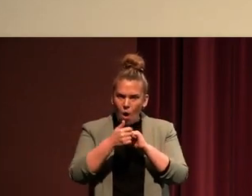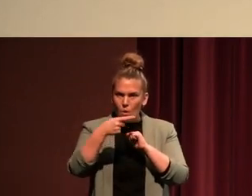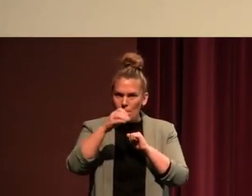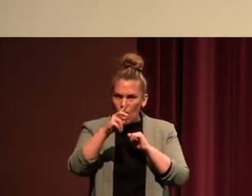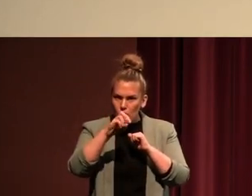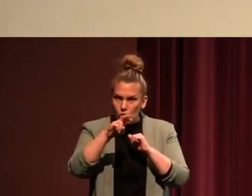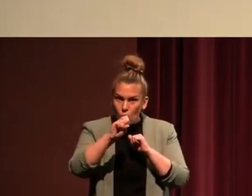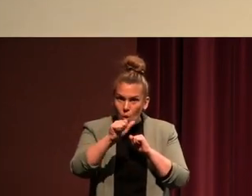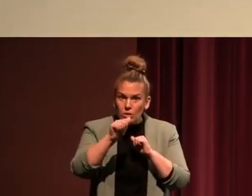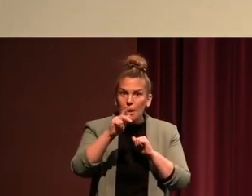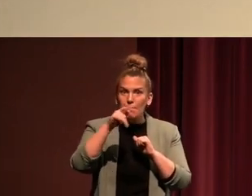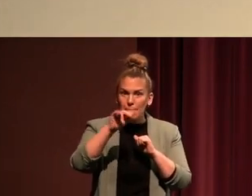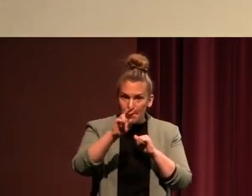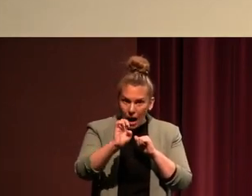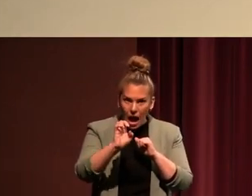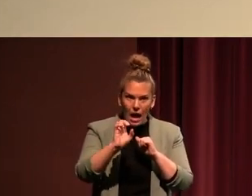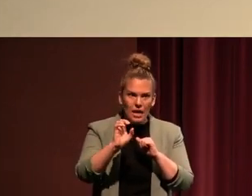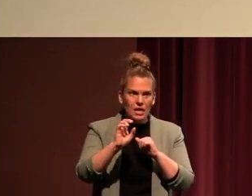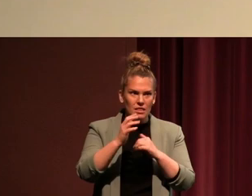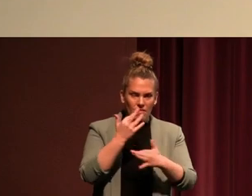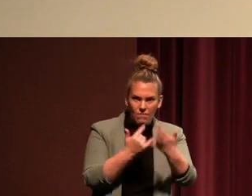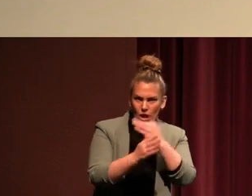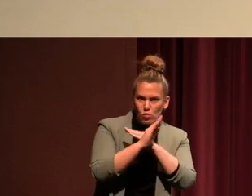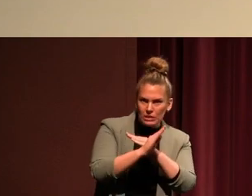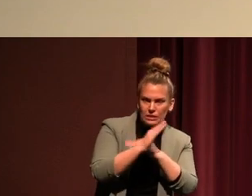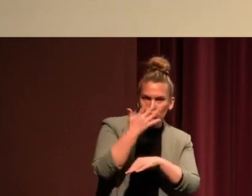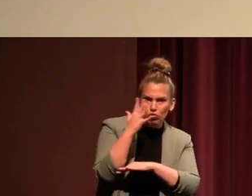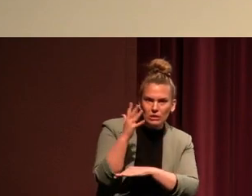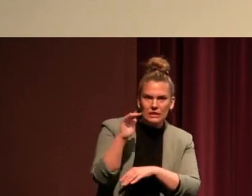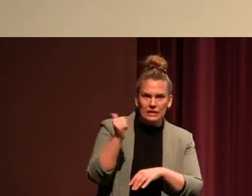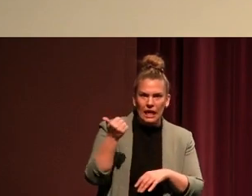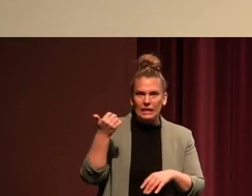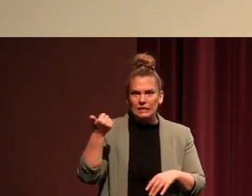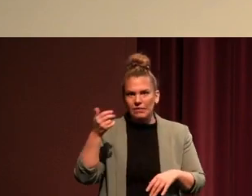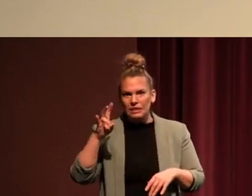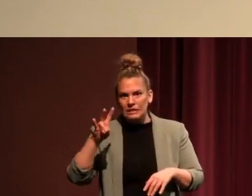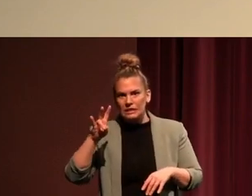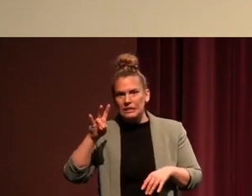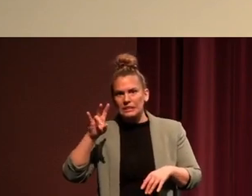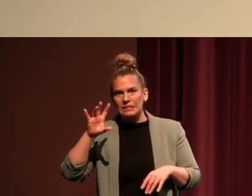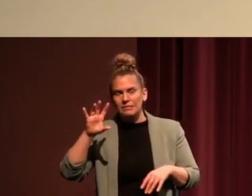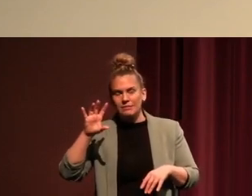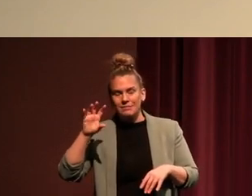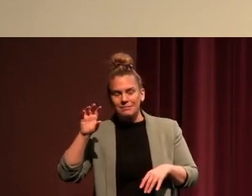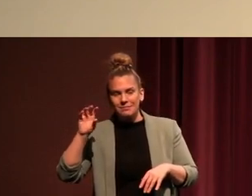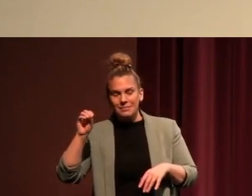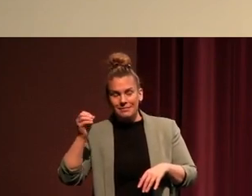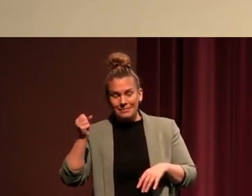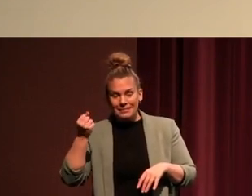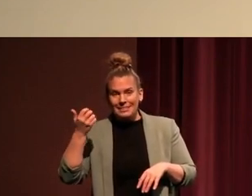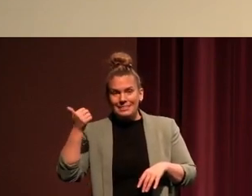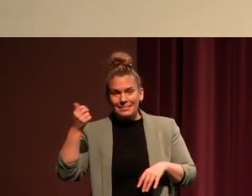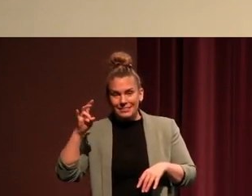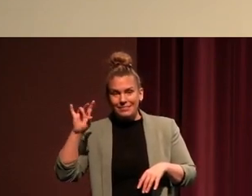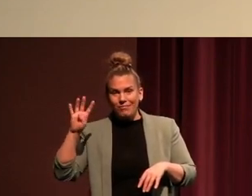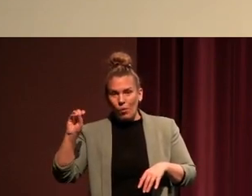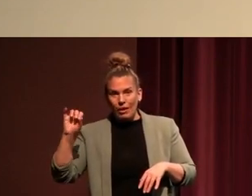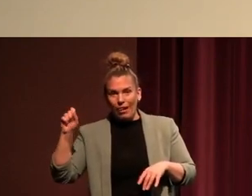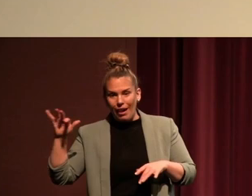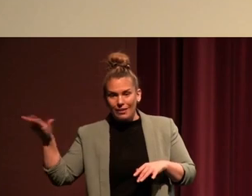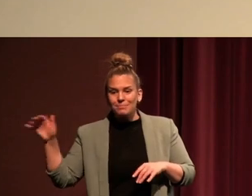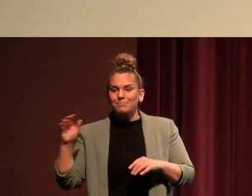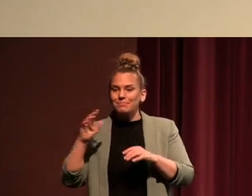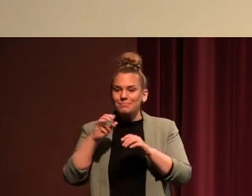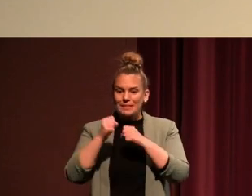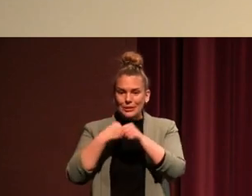this goes back to my answer about drought years, 1581, 1757, 1840, 1823. Those old-growth ponderosa pines